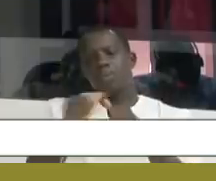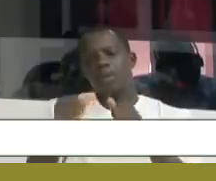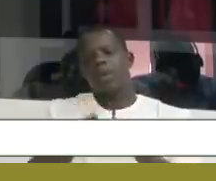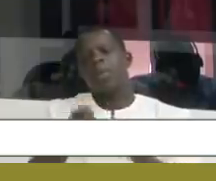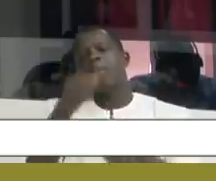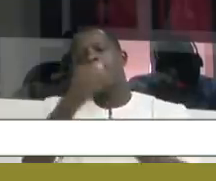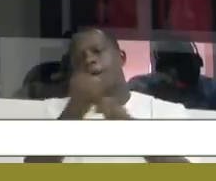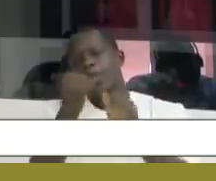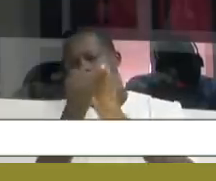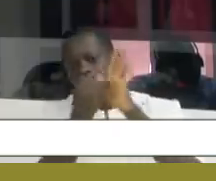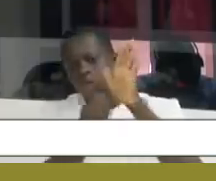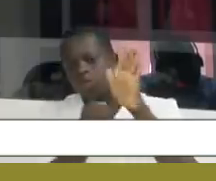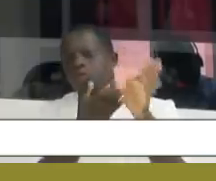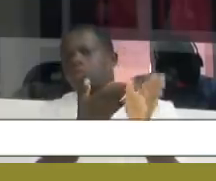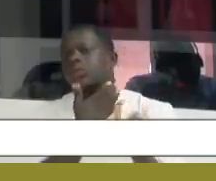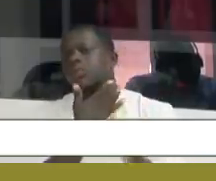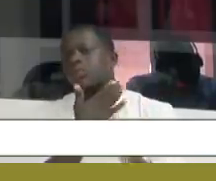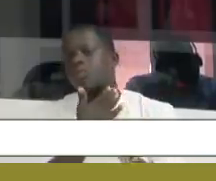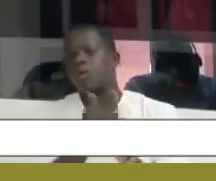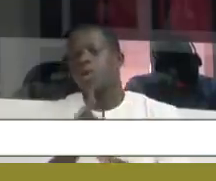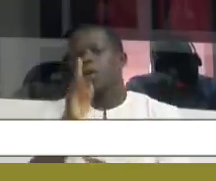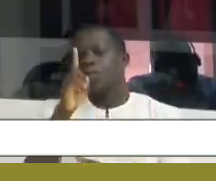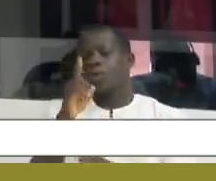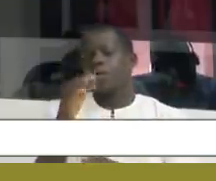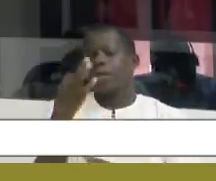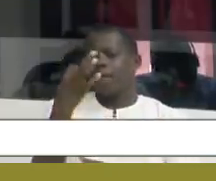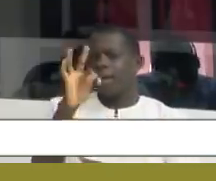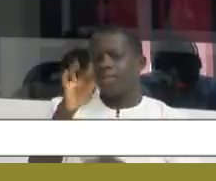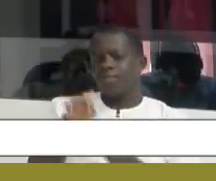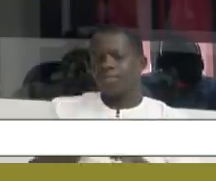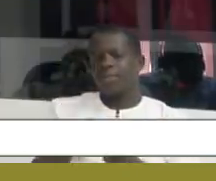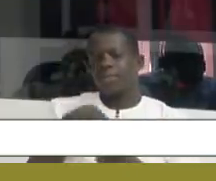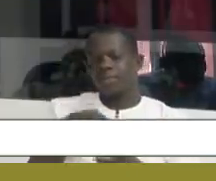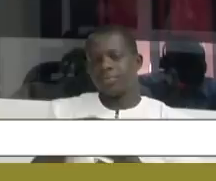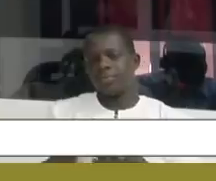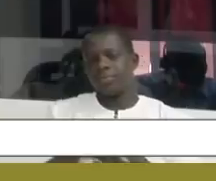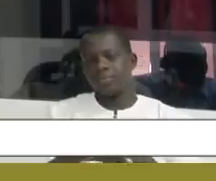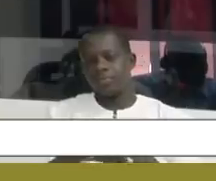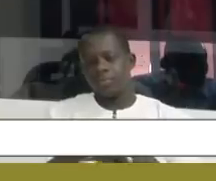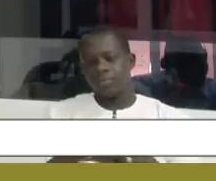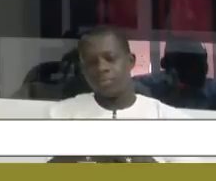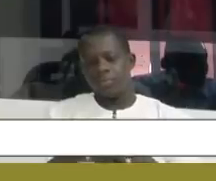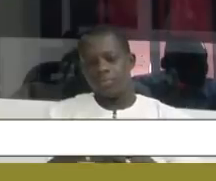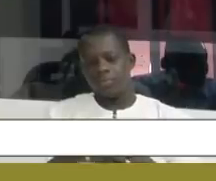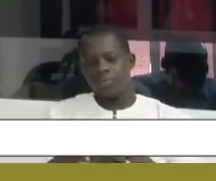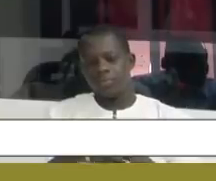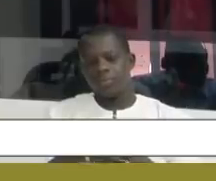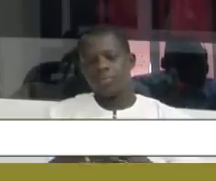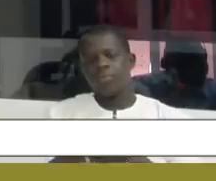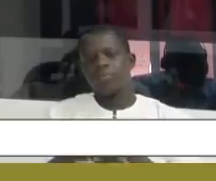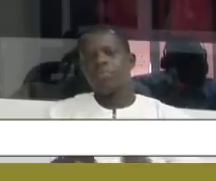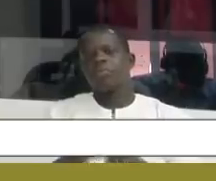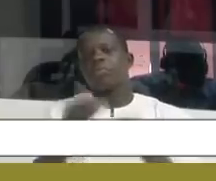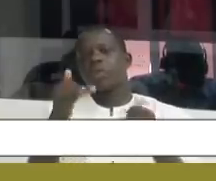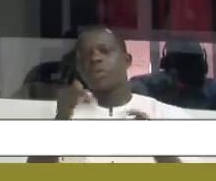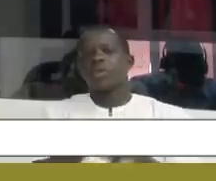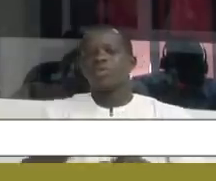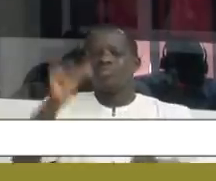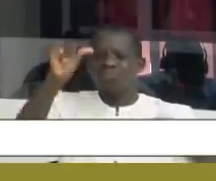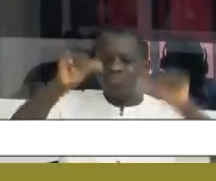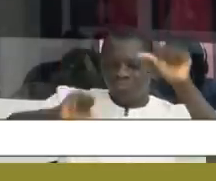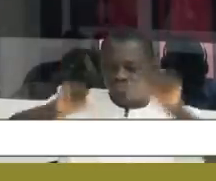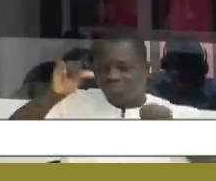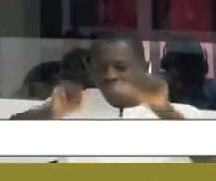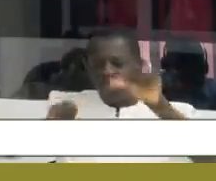But is that the reason? If I stand by my... Of course it is. Because this back and forth and this cross-examination making